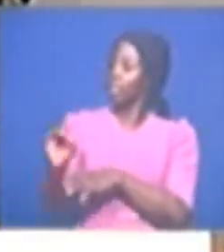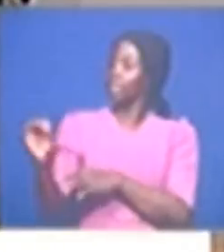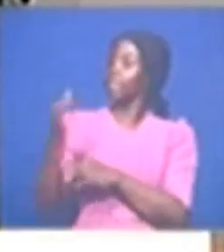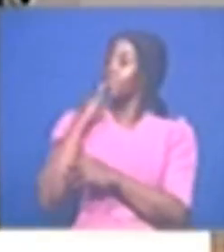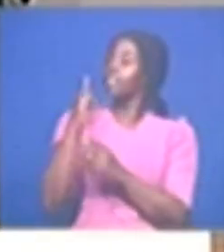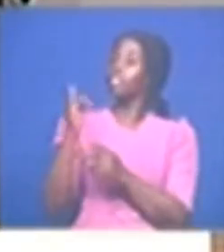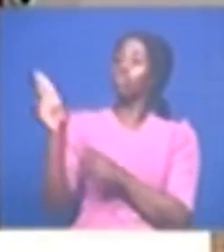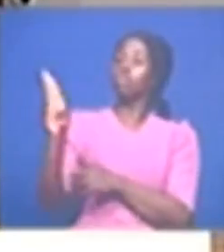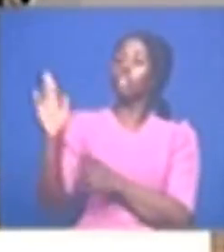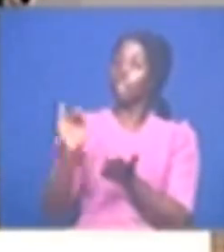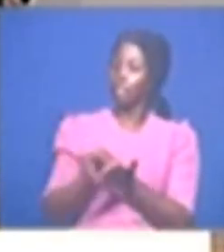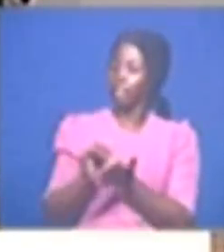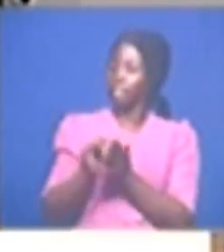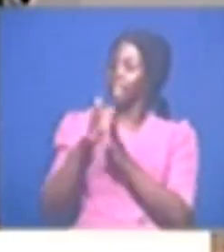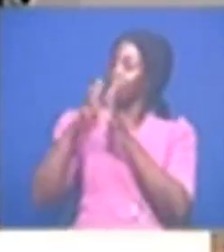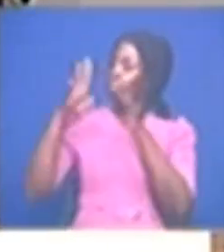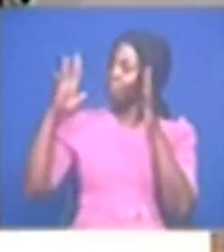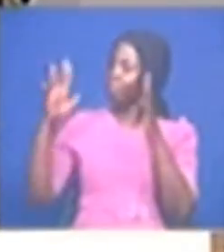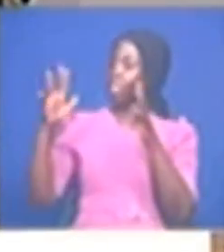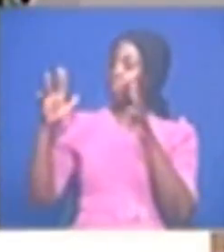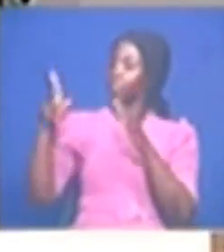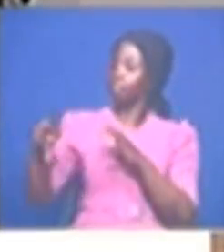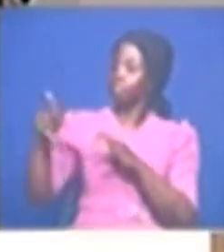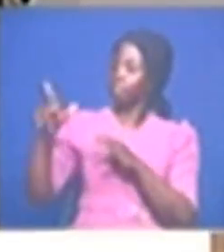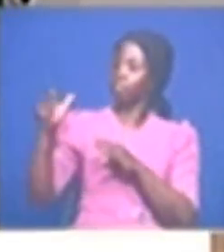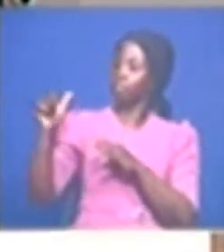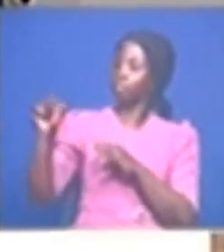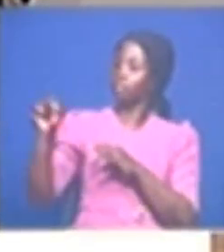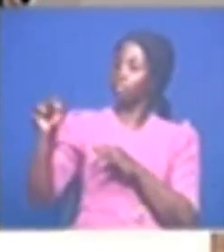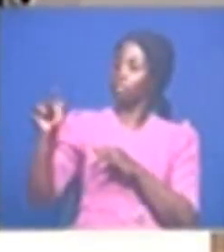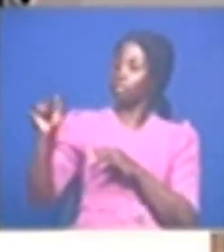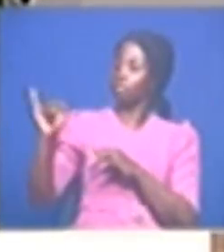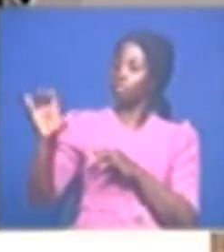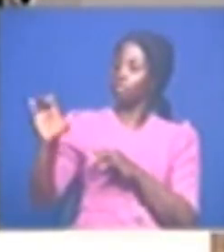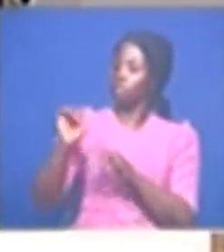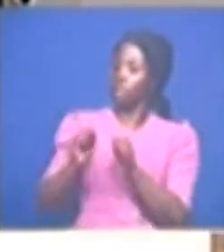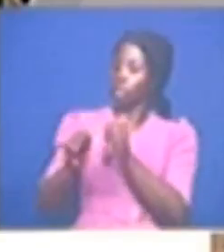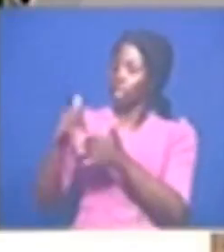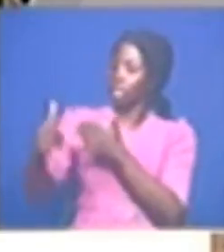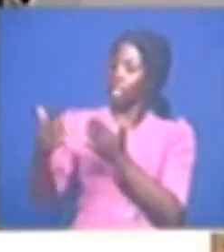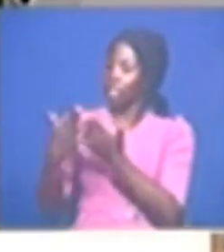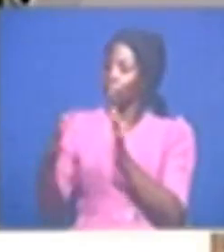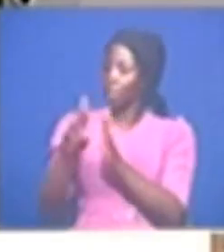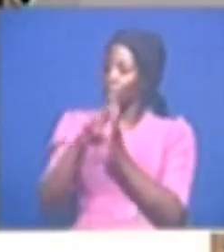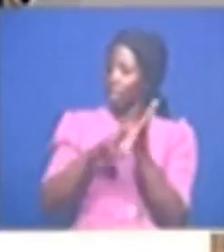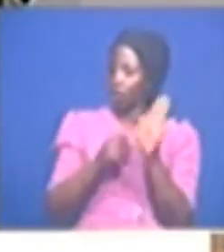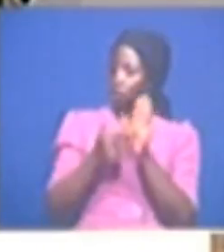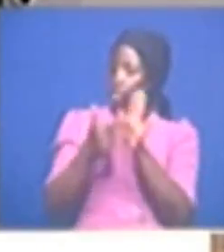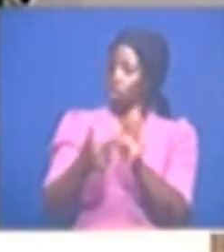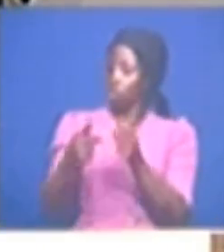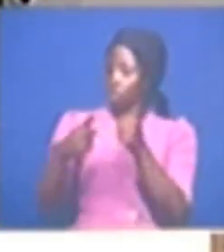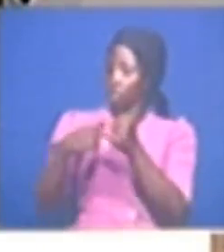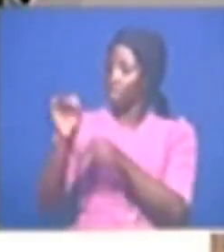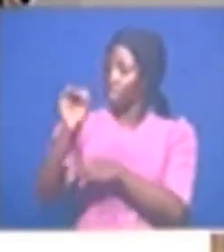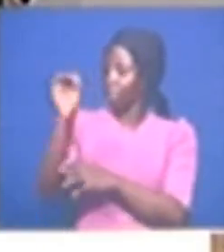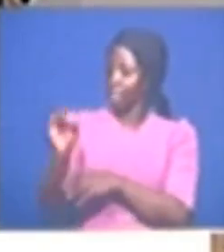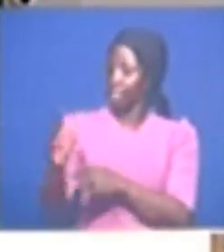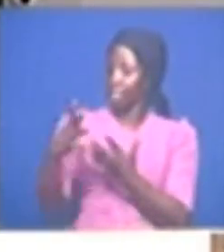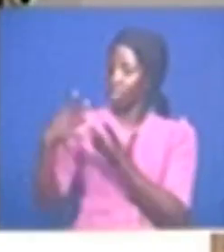is a huge amount of plastic that ends somewhere. And the records show that 7% goes to the